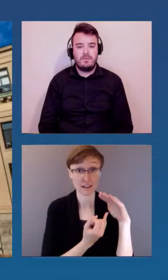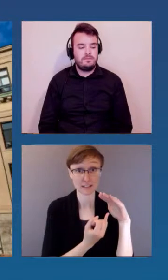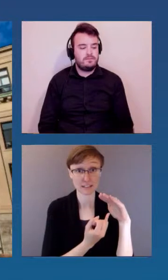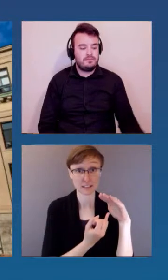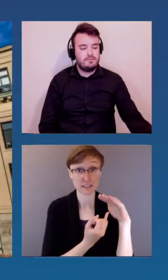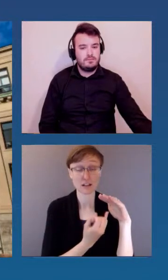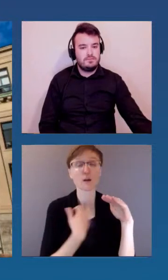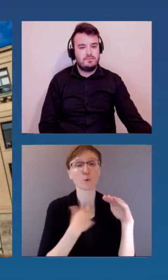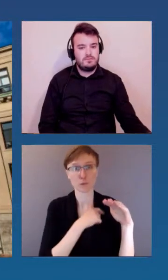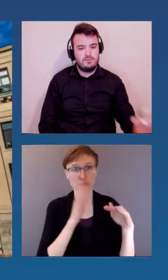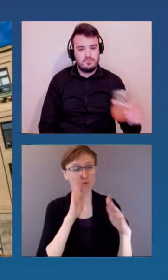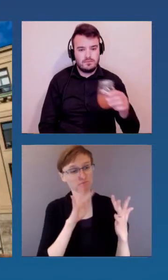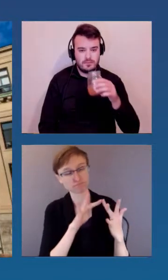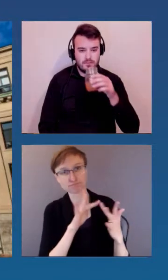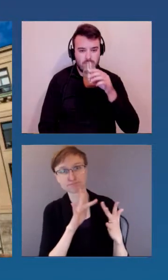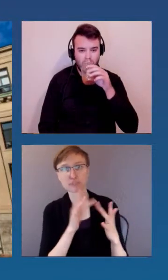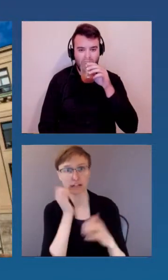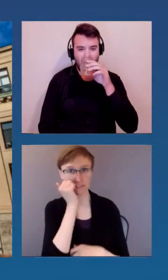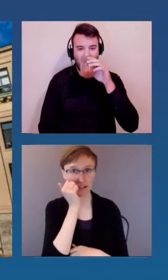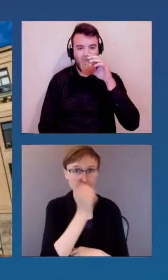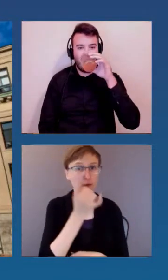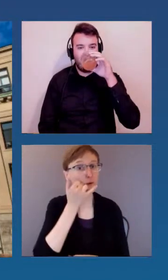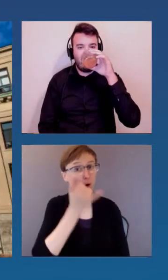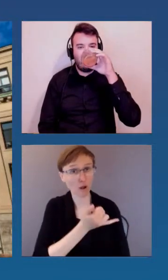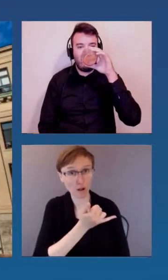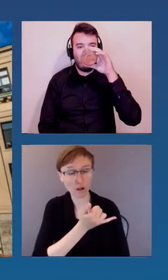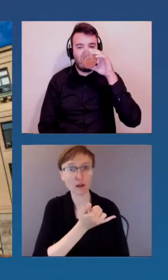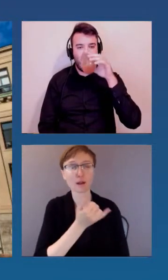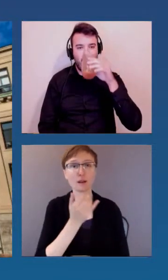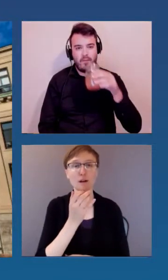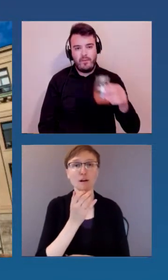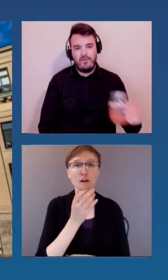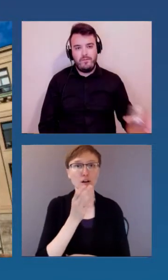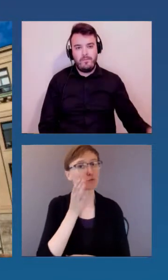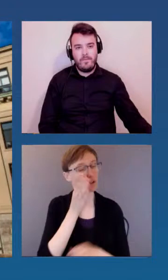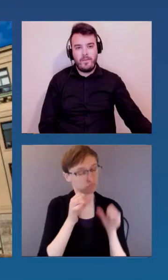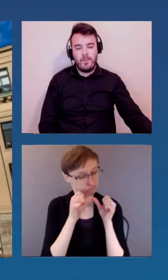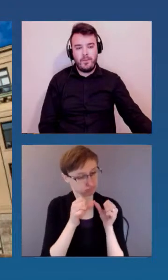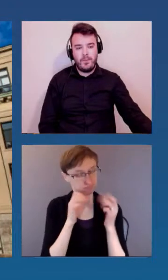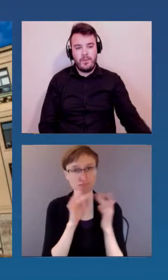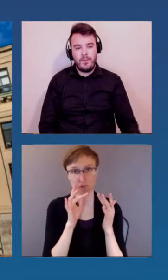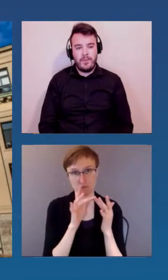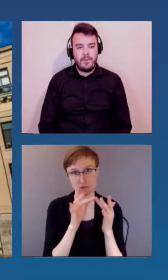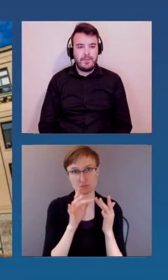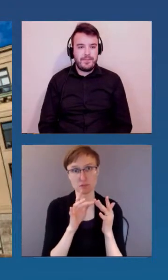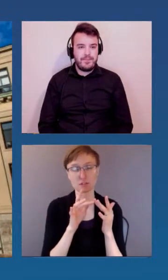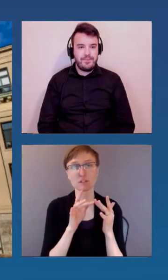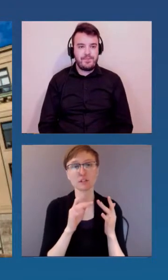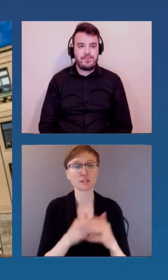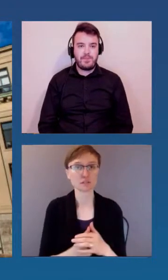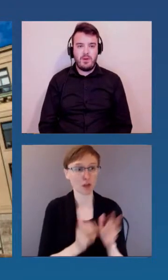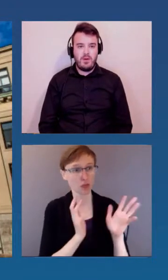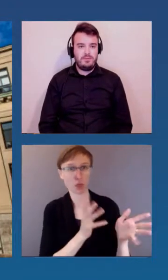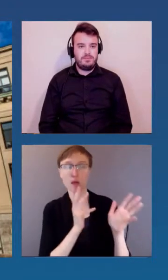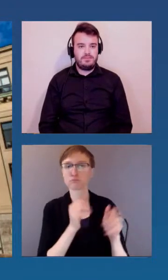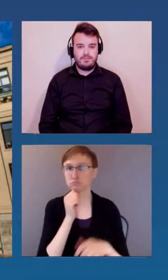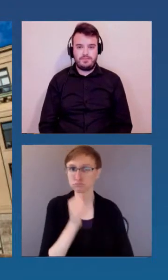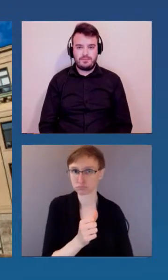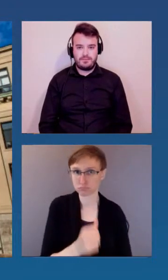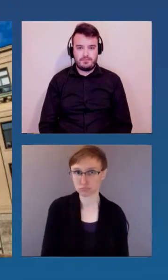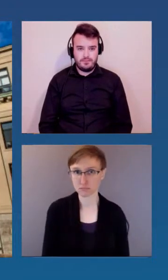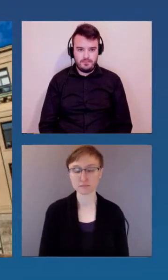Et la priorité dans ce contexte-là, dans le contexte actuel où avec le COVID-19, les niveaux